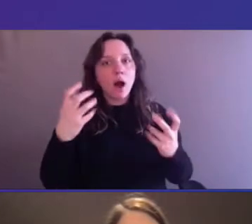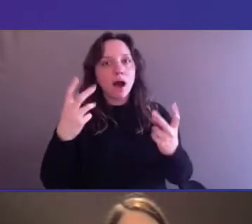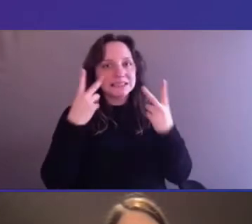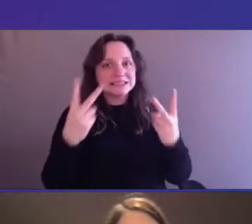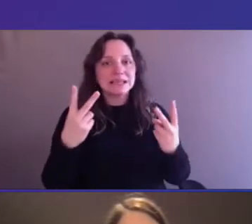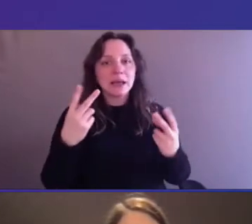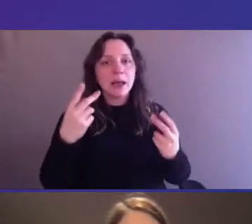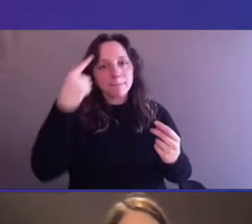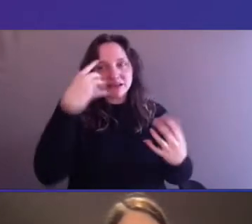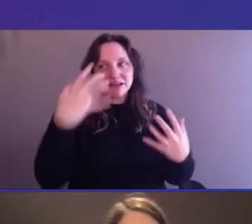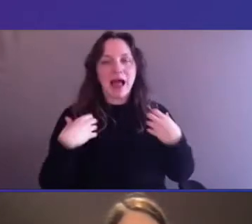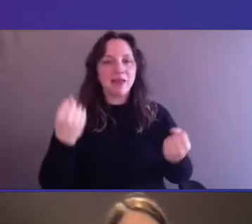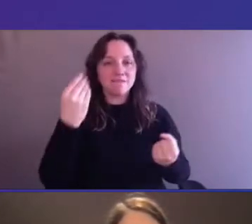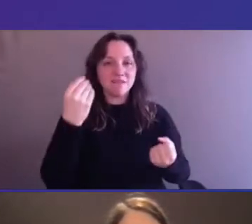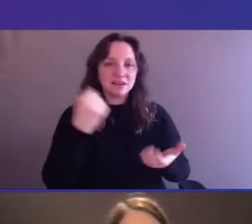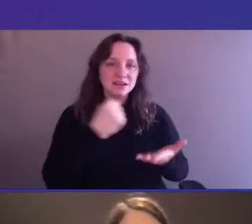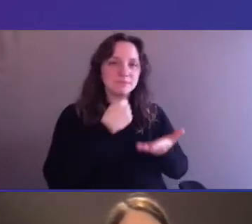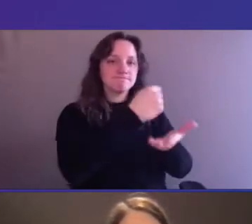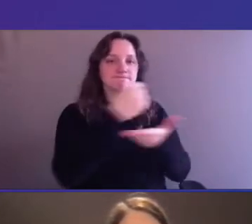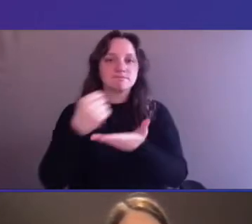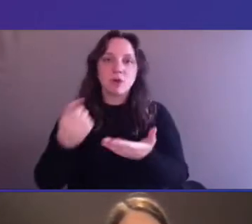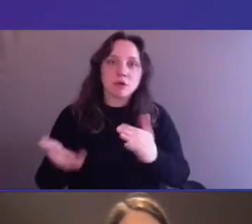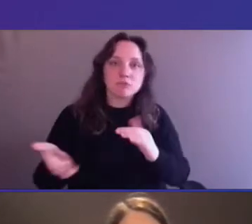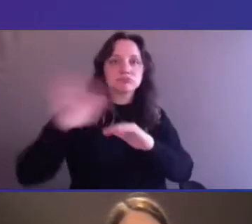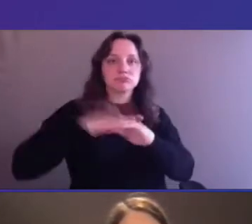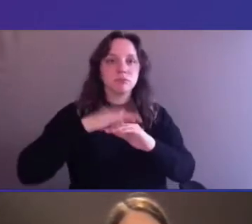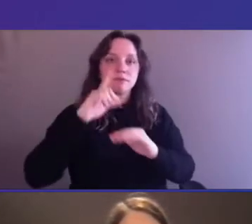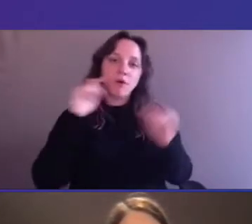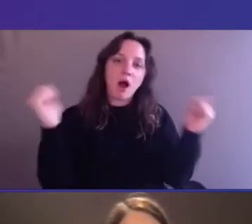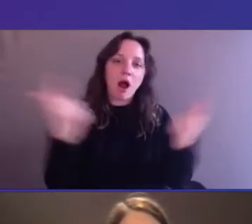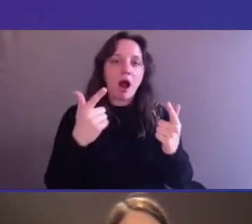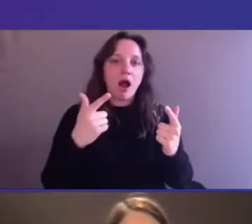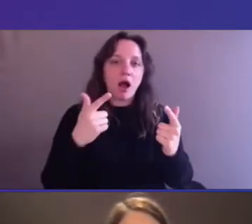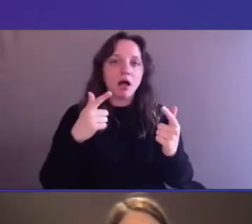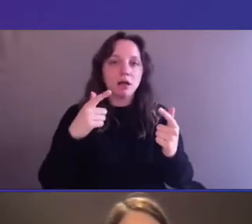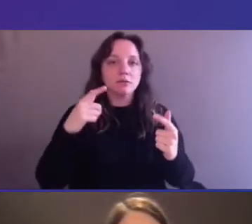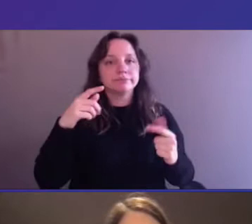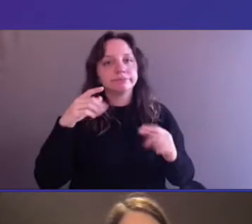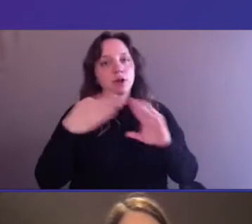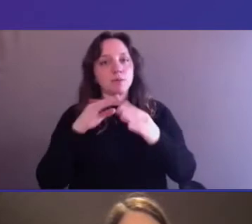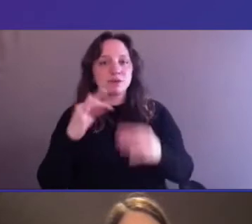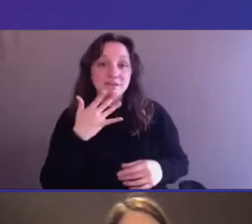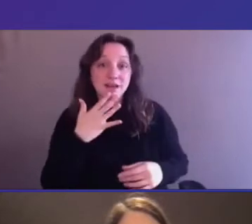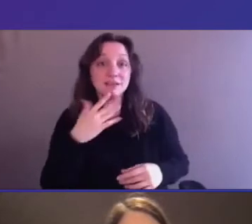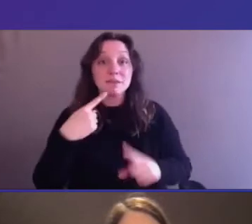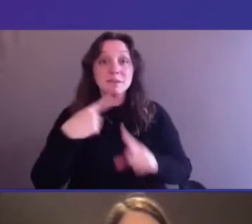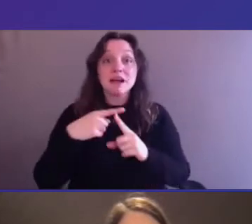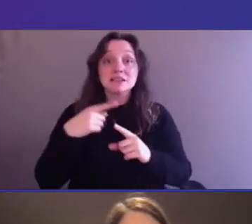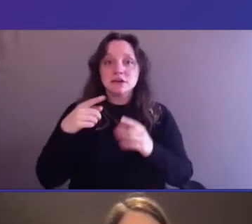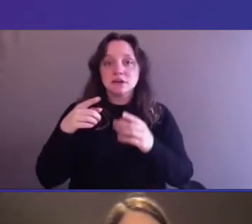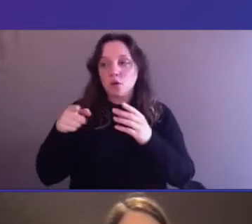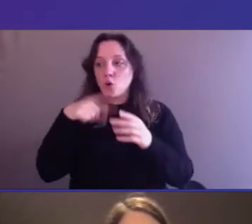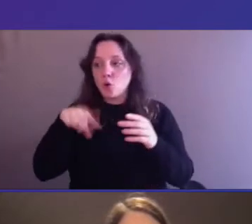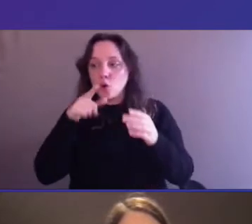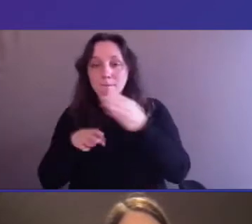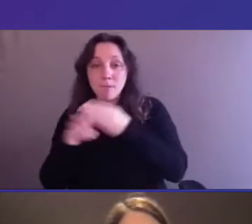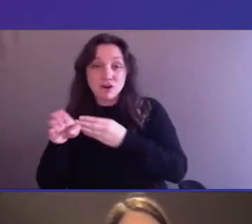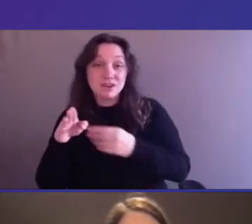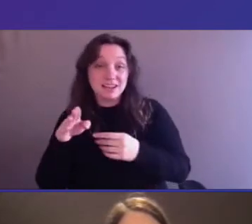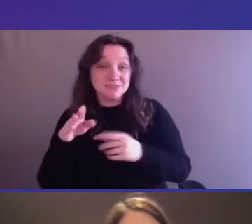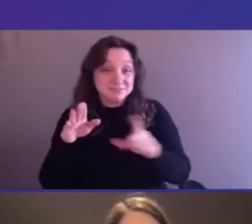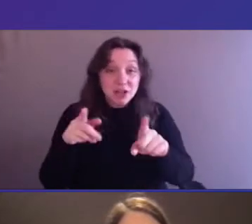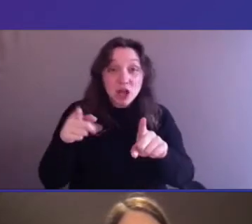of color and marginalized communities, understanding that the recent wave of anti-Asian hate isn't an Asian problem, it's an all of us problem, and